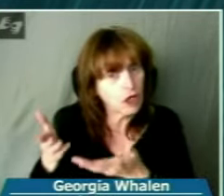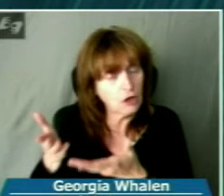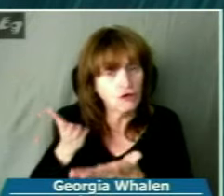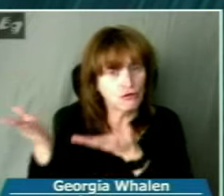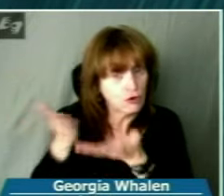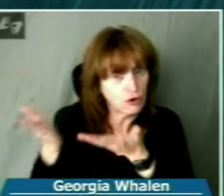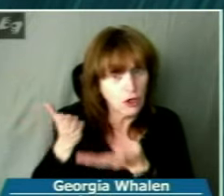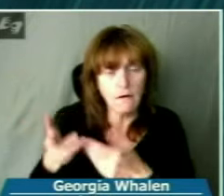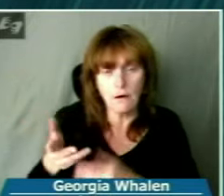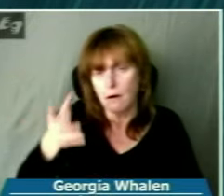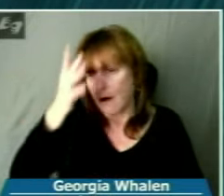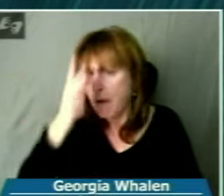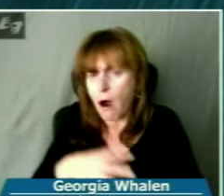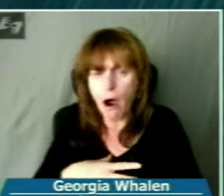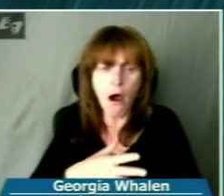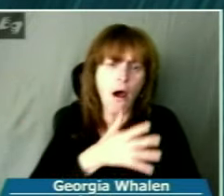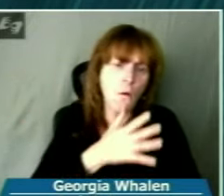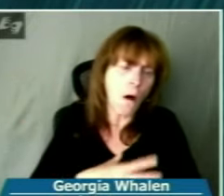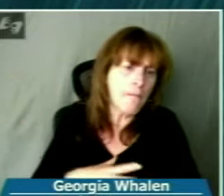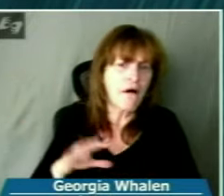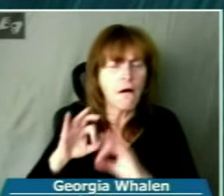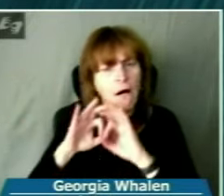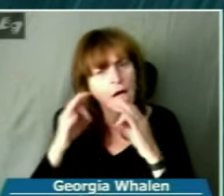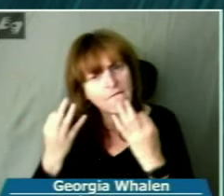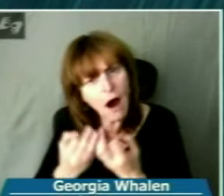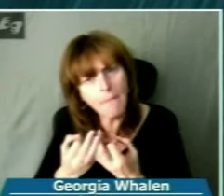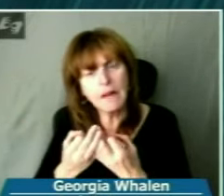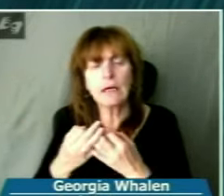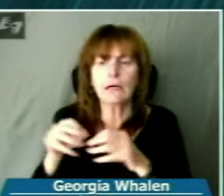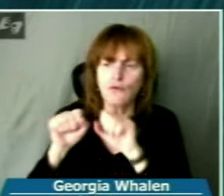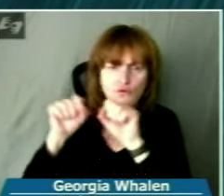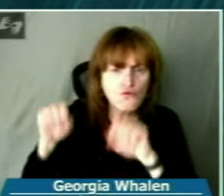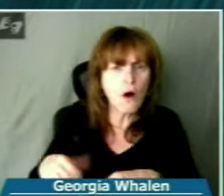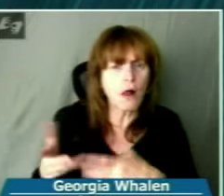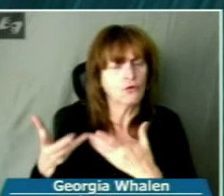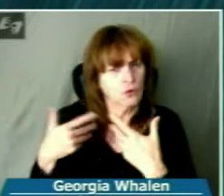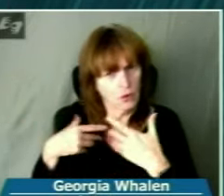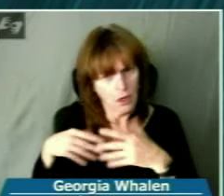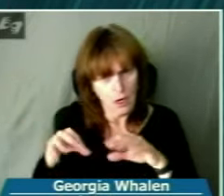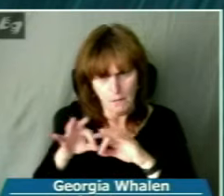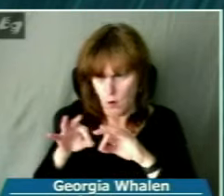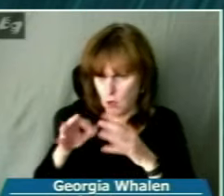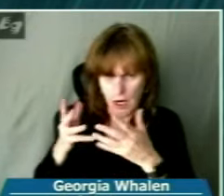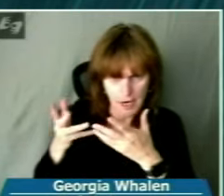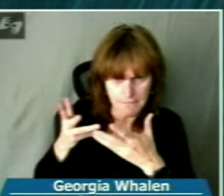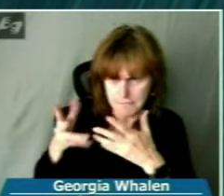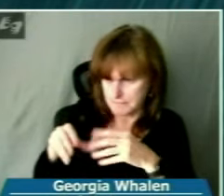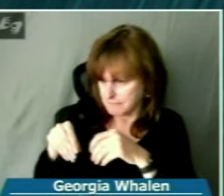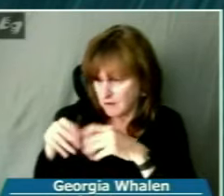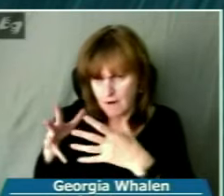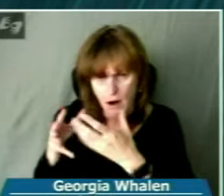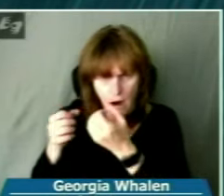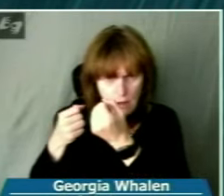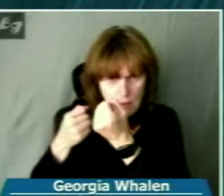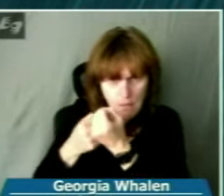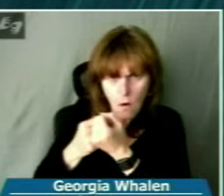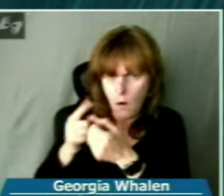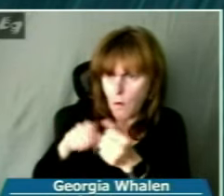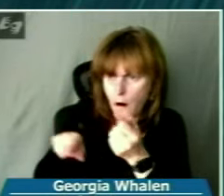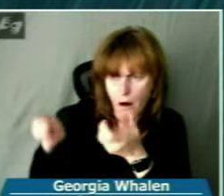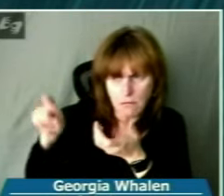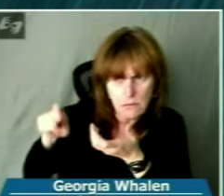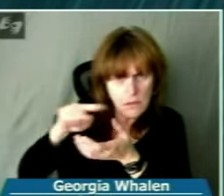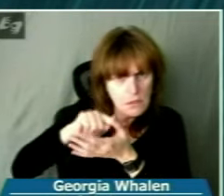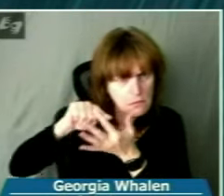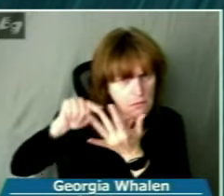women's, families, and the need to ensure that we had the right resources and the right supports there in order to meet the demand. So we